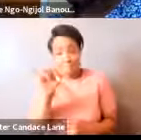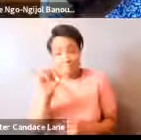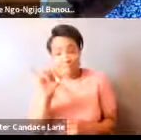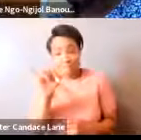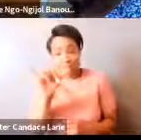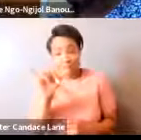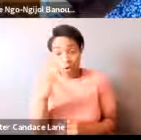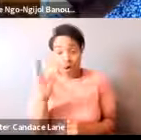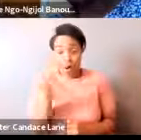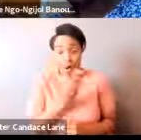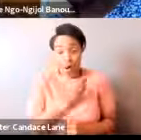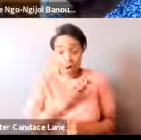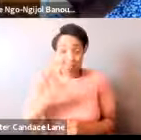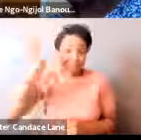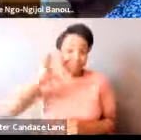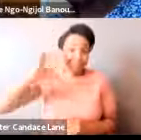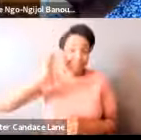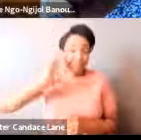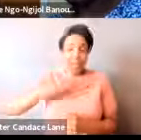especially to my mother.